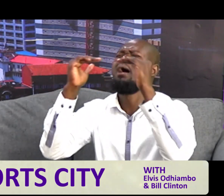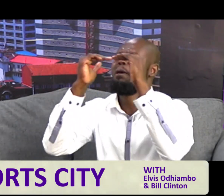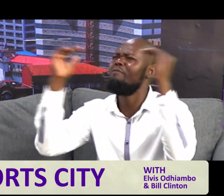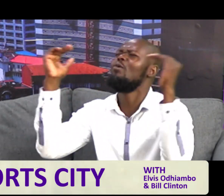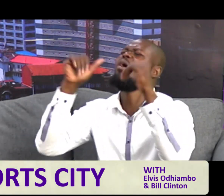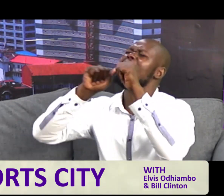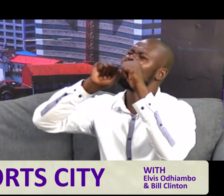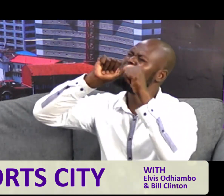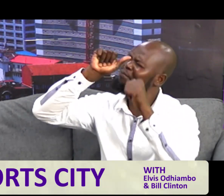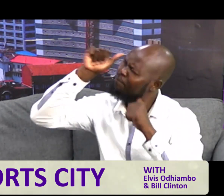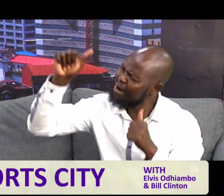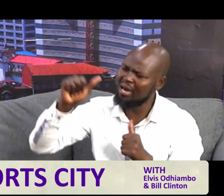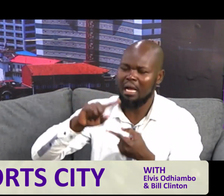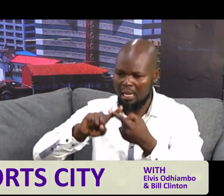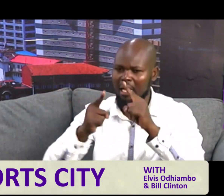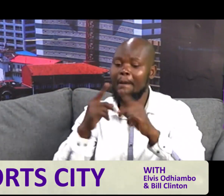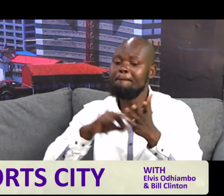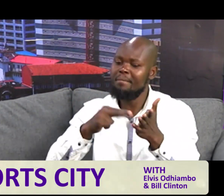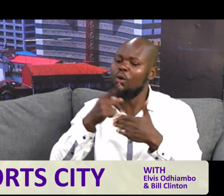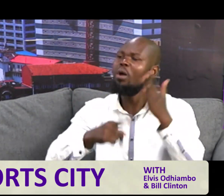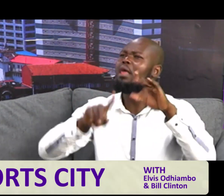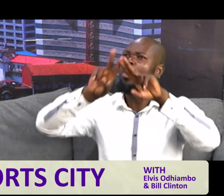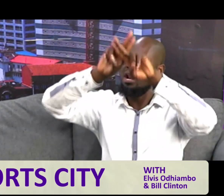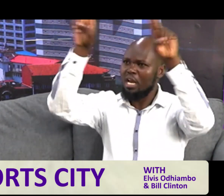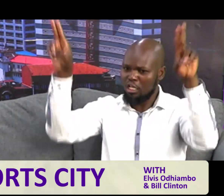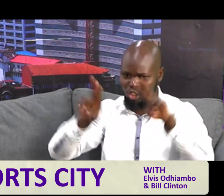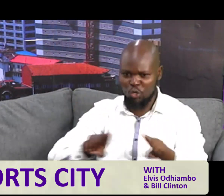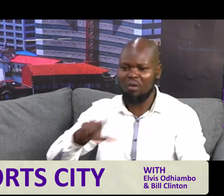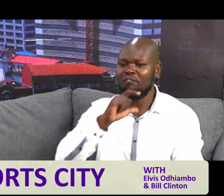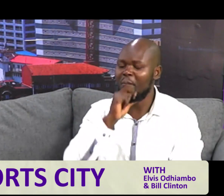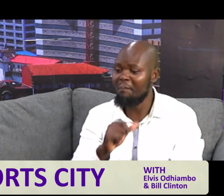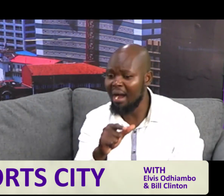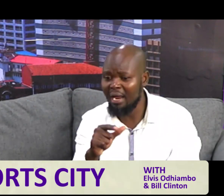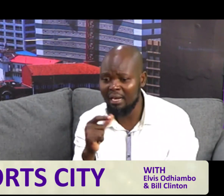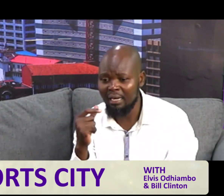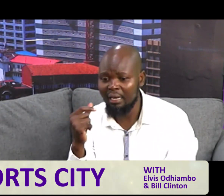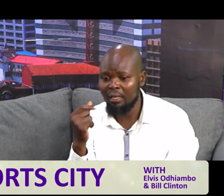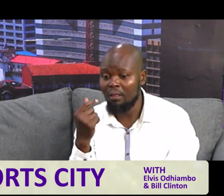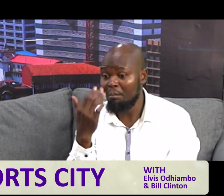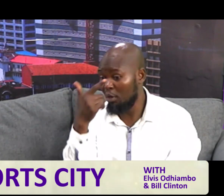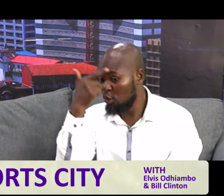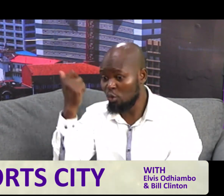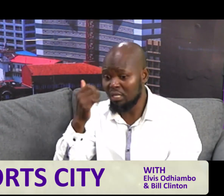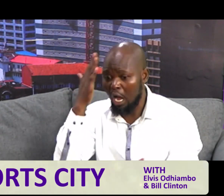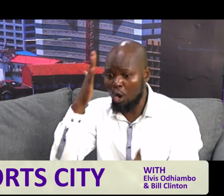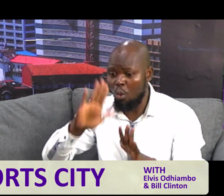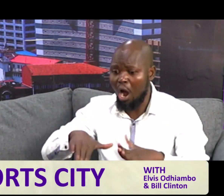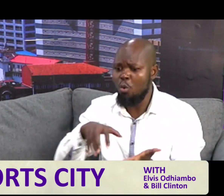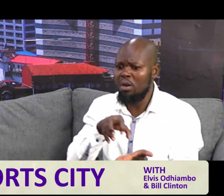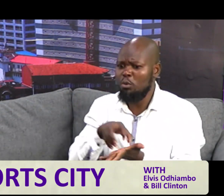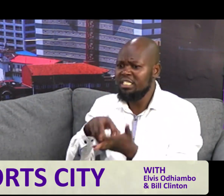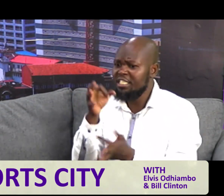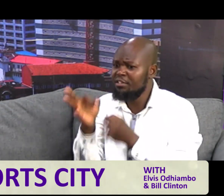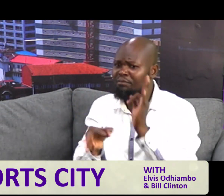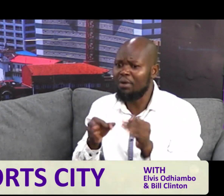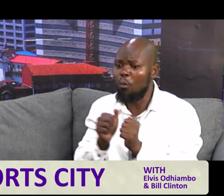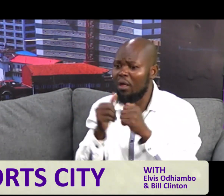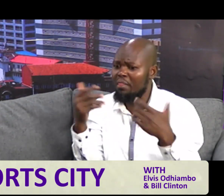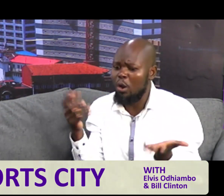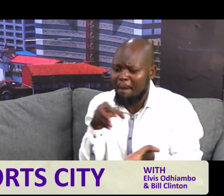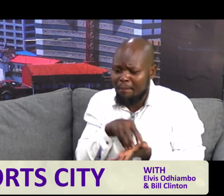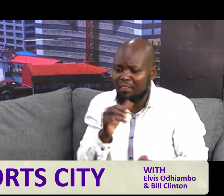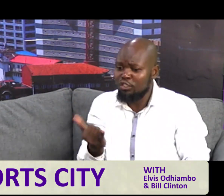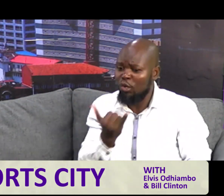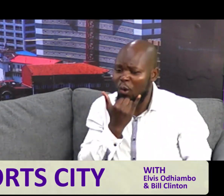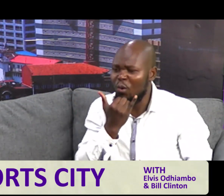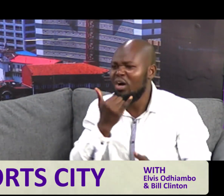do play, Right. it's on a high form and it's much far. And I think he is an international man and he